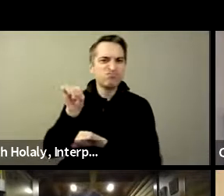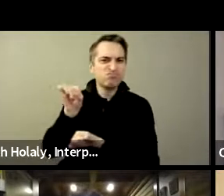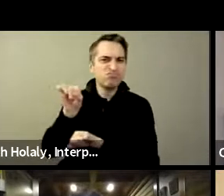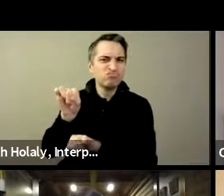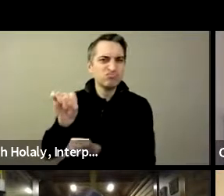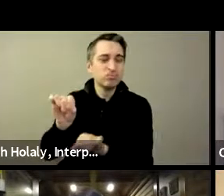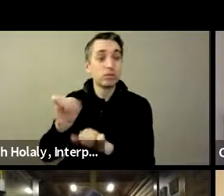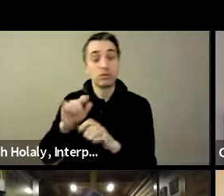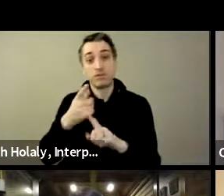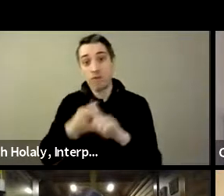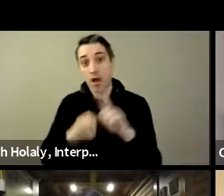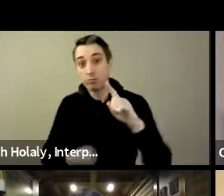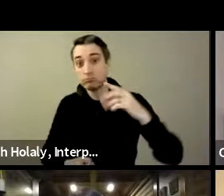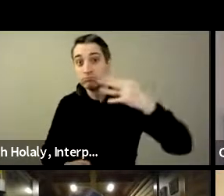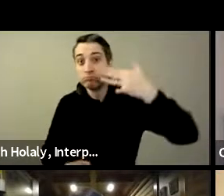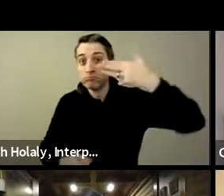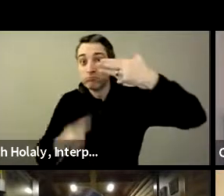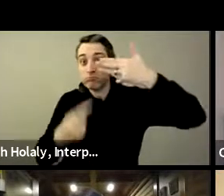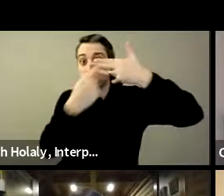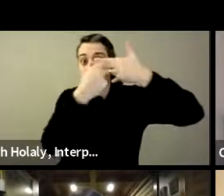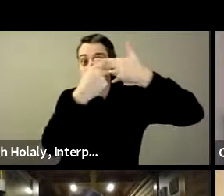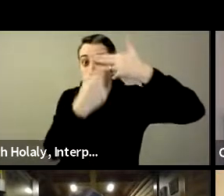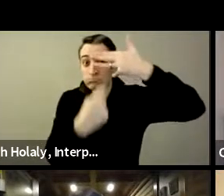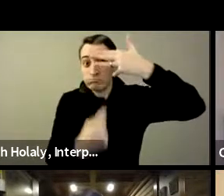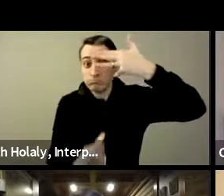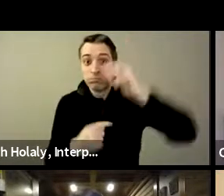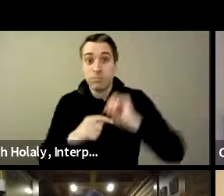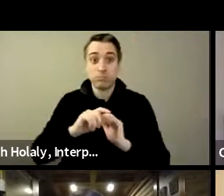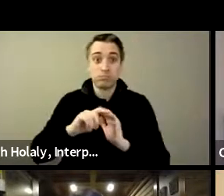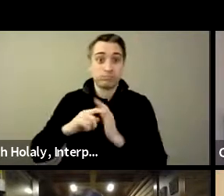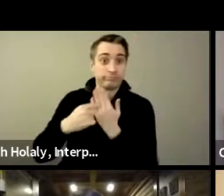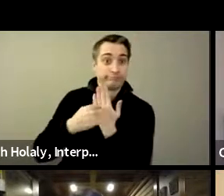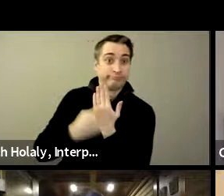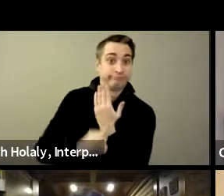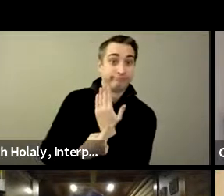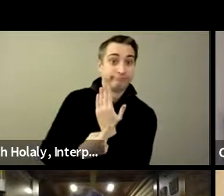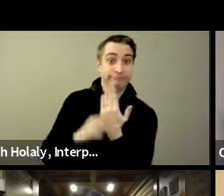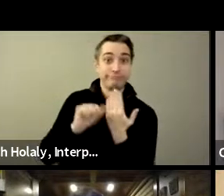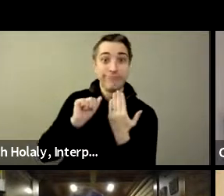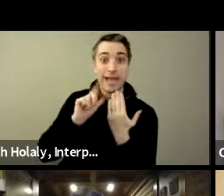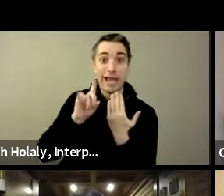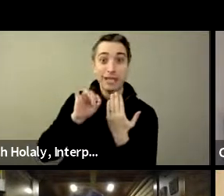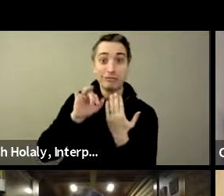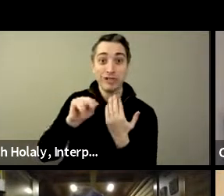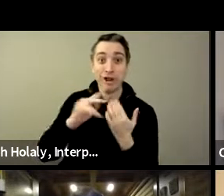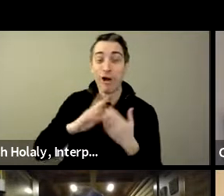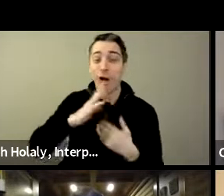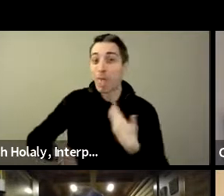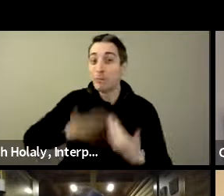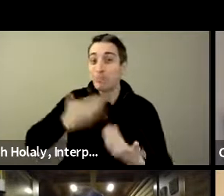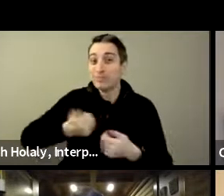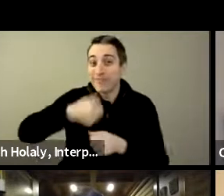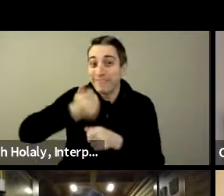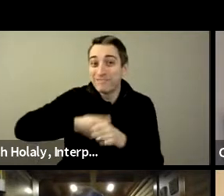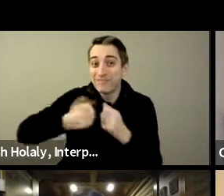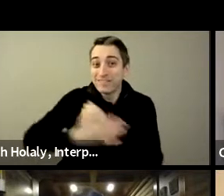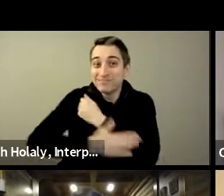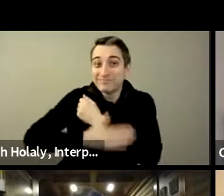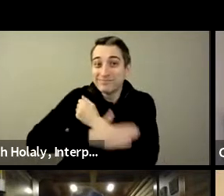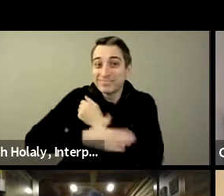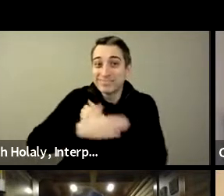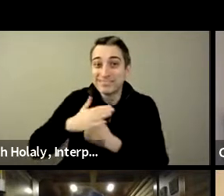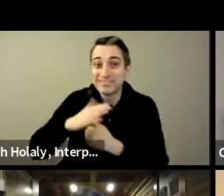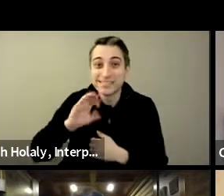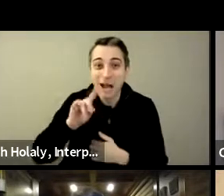way from Marquette to Adrian, almost every county, engaging with community to get to